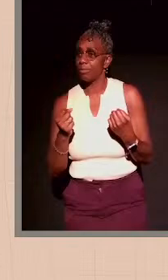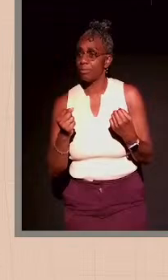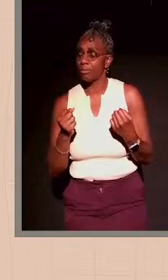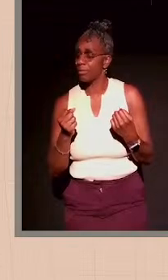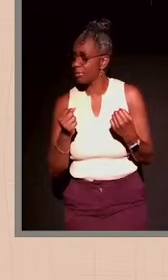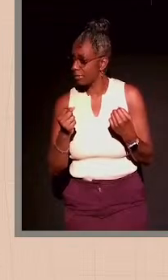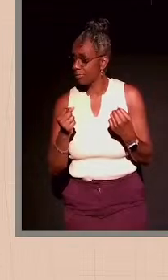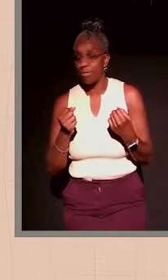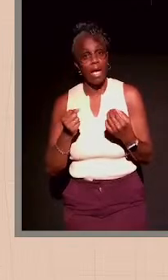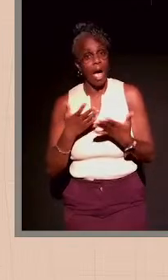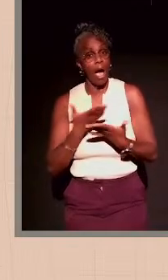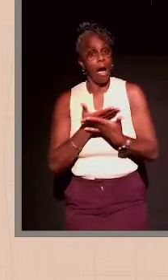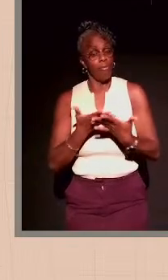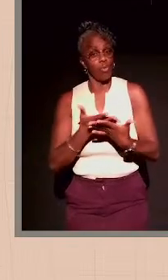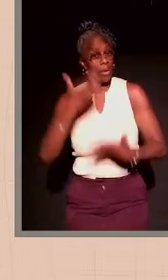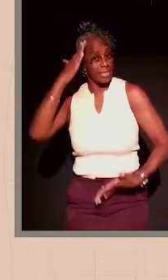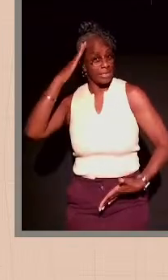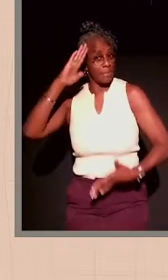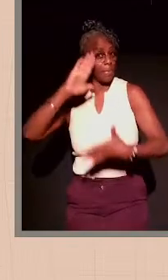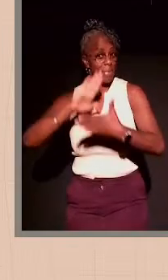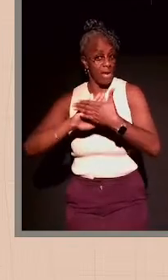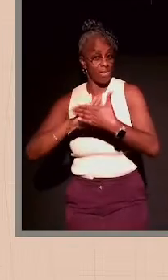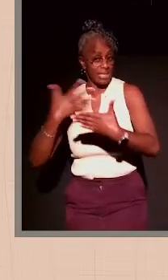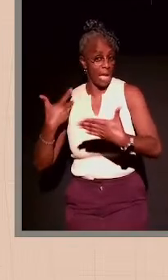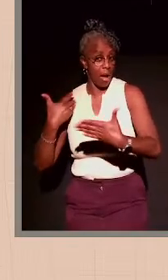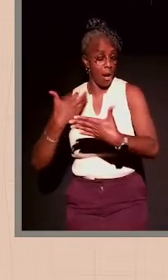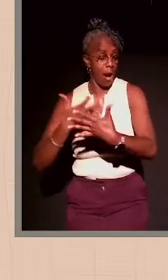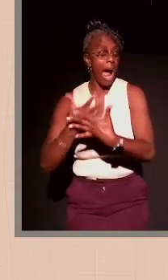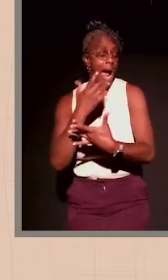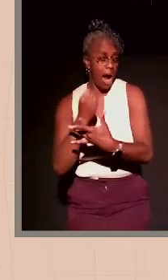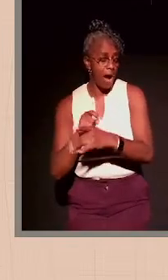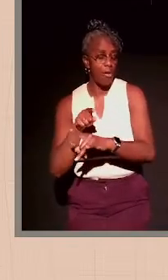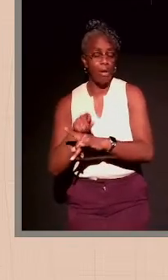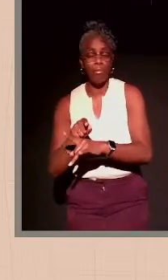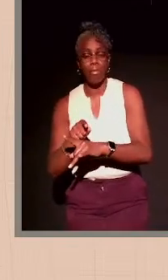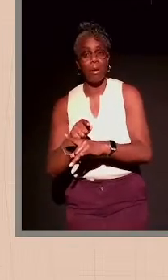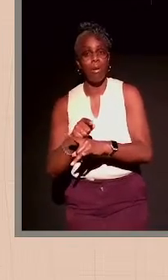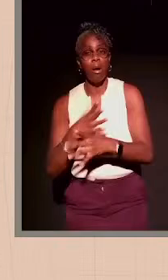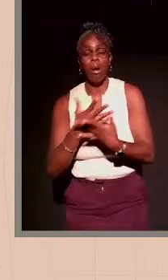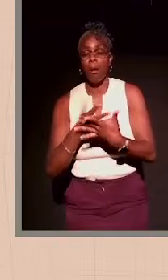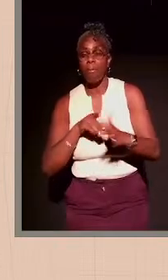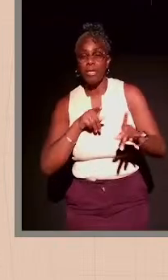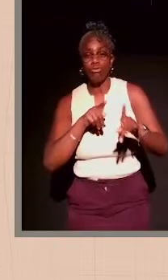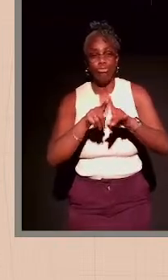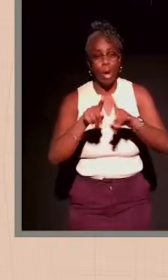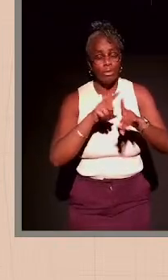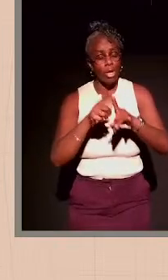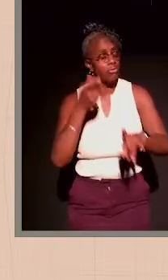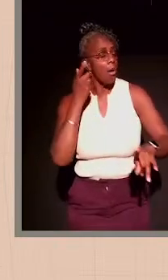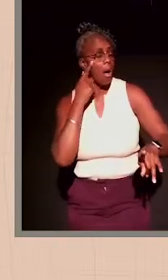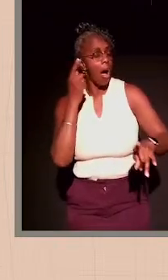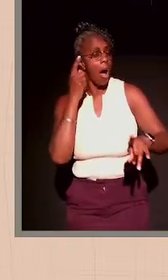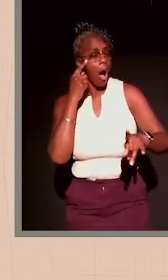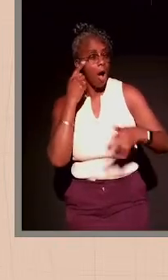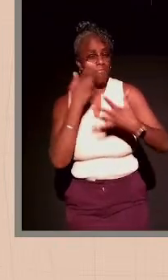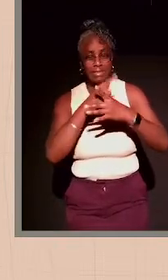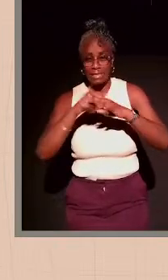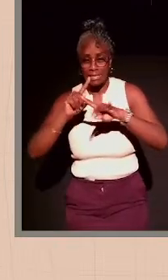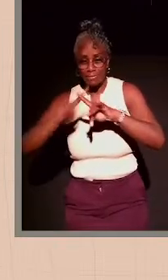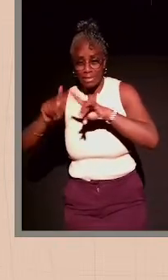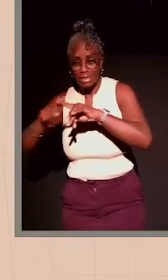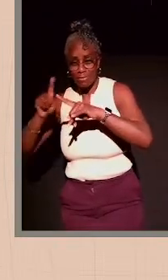relatively little experience in computer programming. All my attempts at computer programming have been